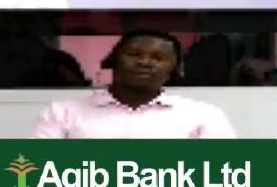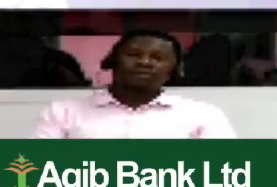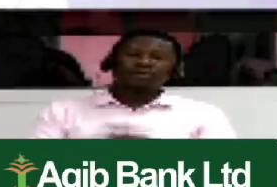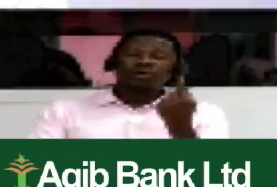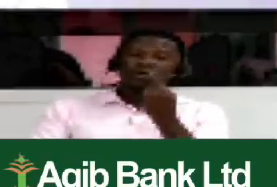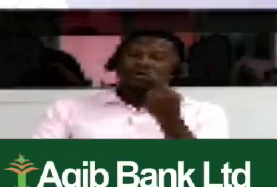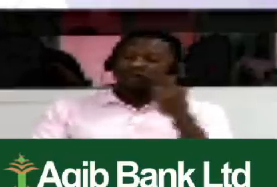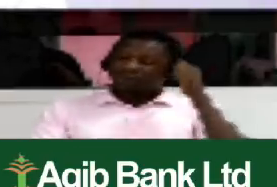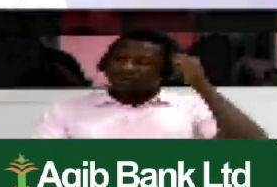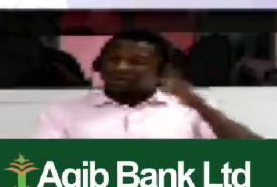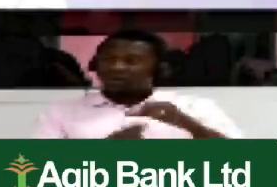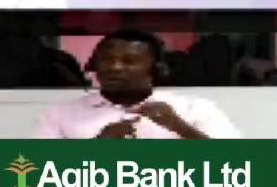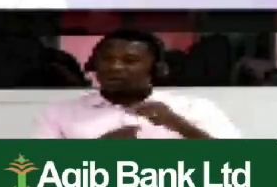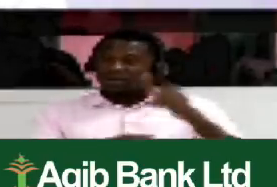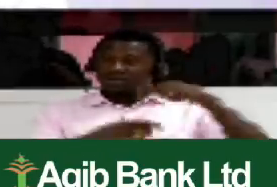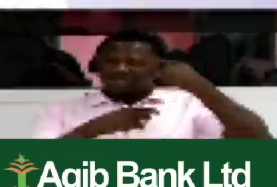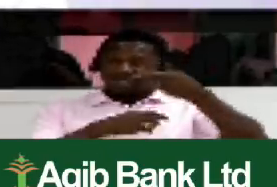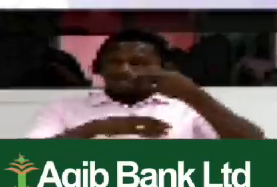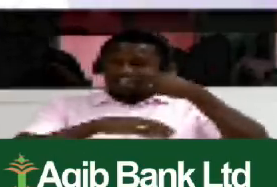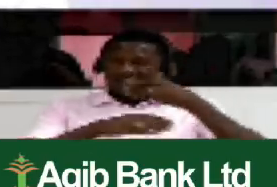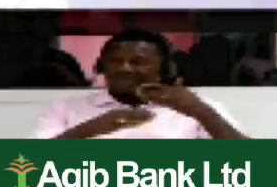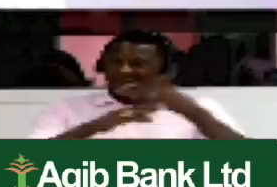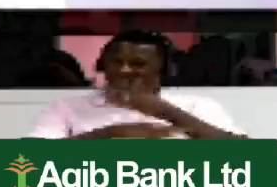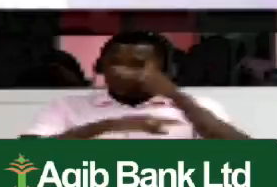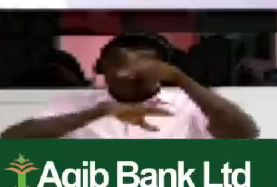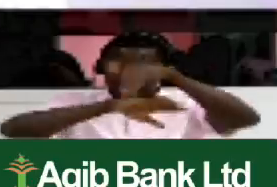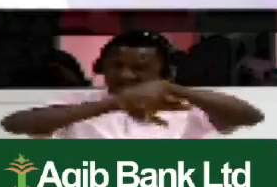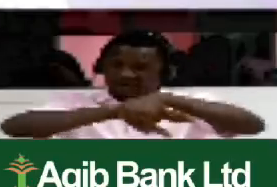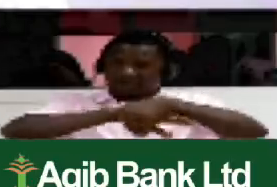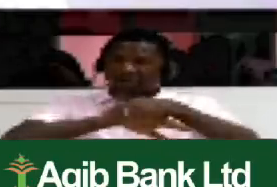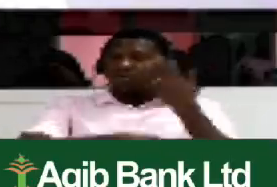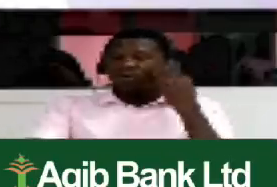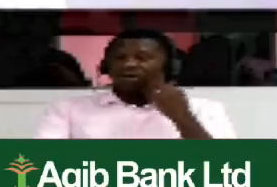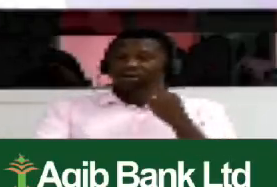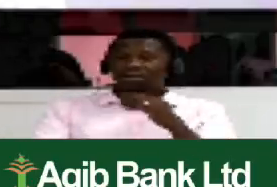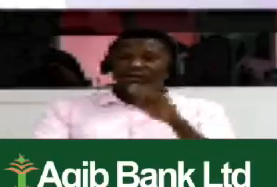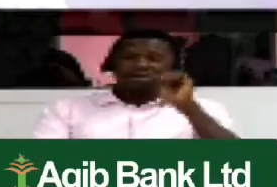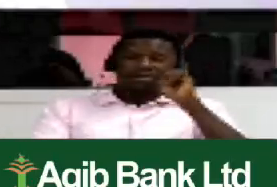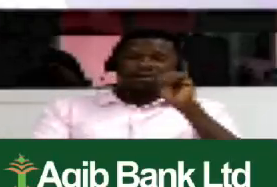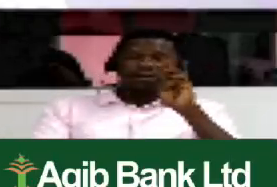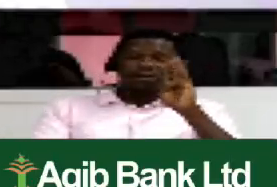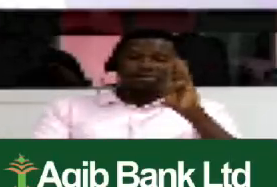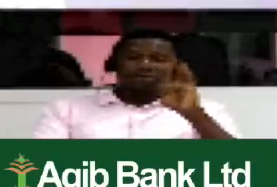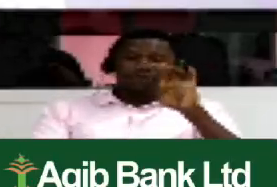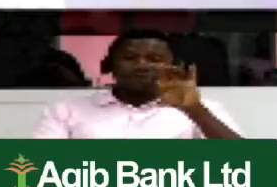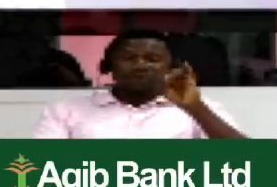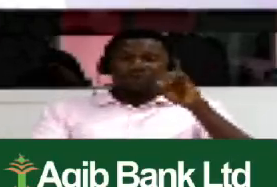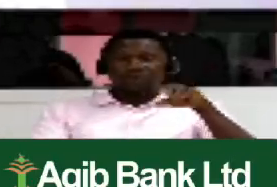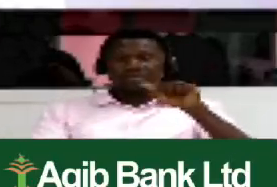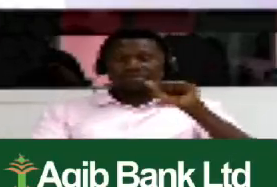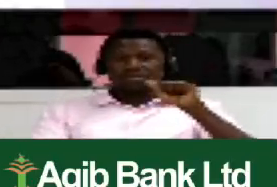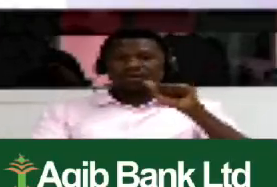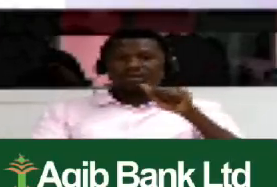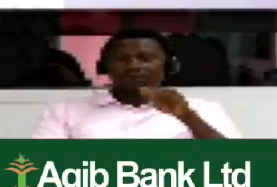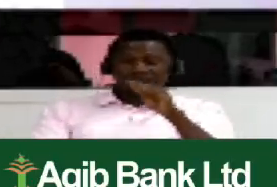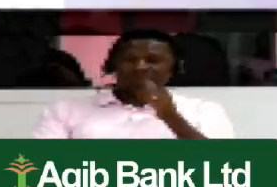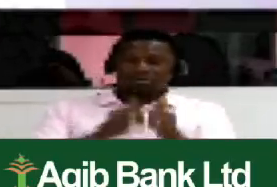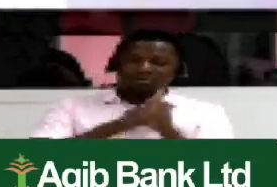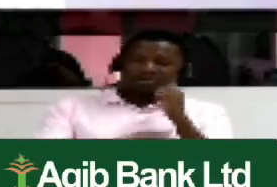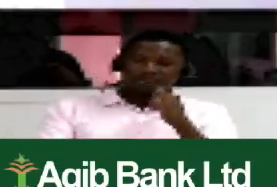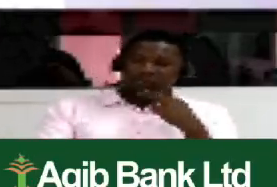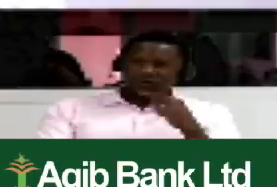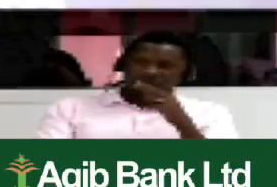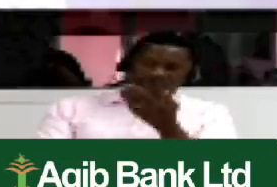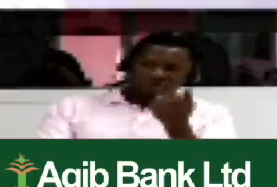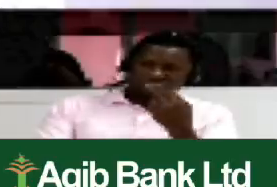Only to realize that in the late evening, when Ibrahim came back, was called upon to see Ibrahim's condition, was